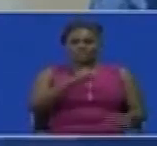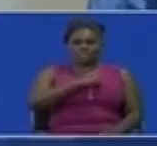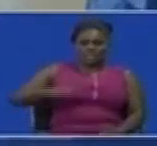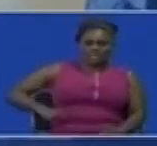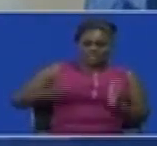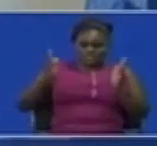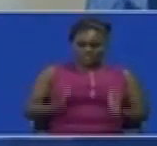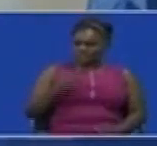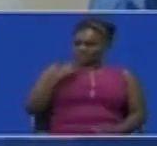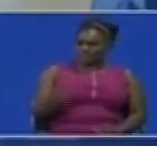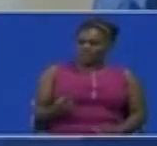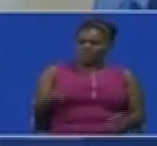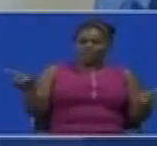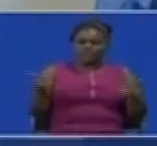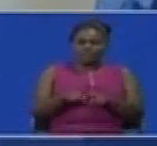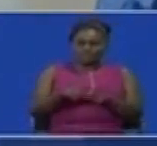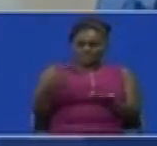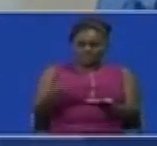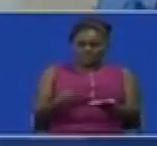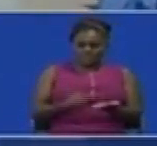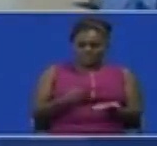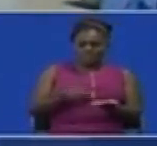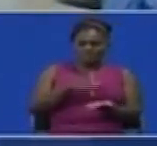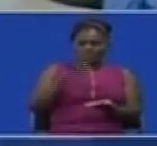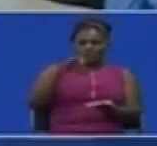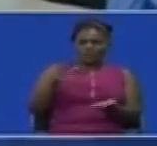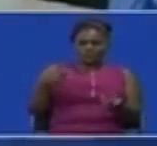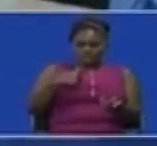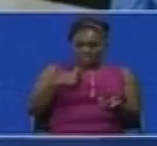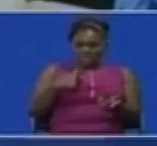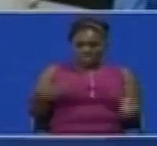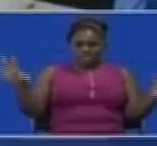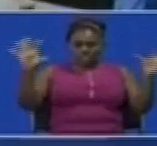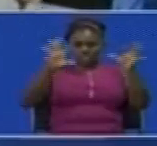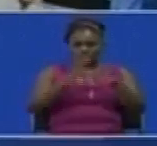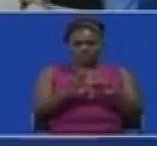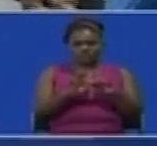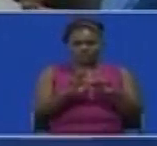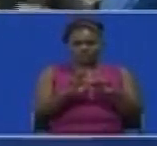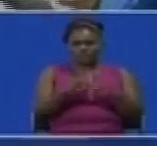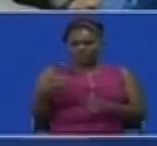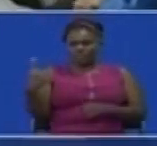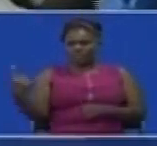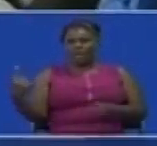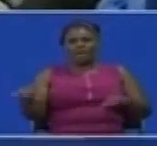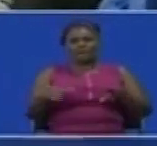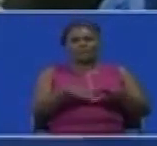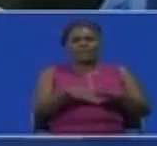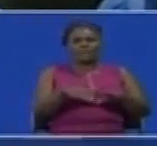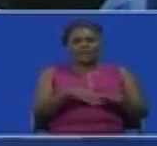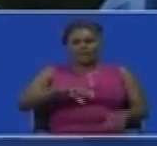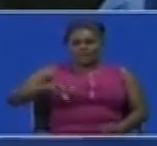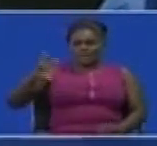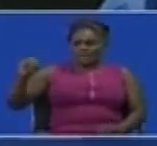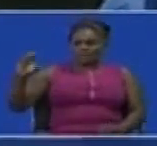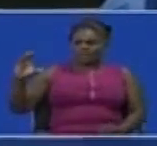well, Aby Agina, to take this discussion further, I will be joined. I am actually joined here by one of the member of County Assembly